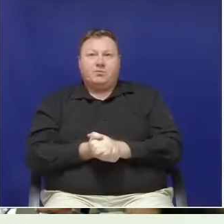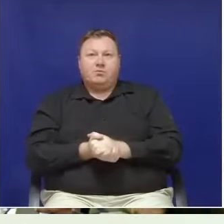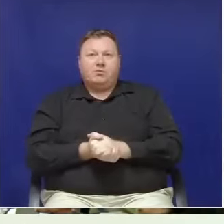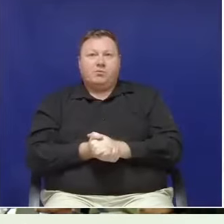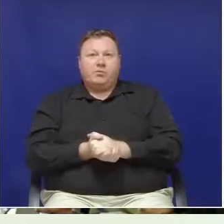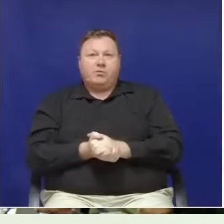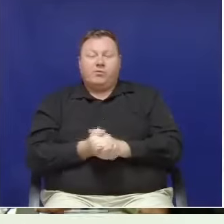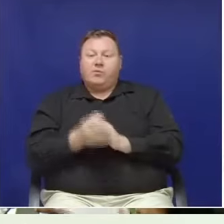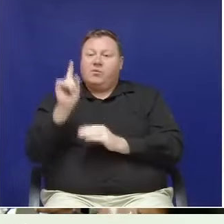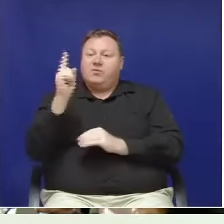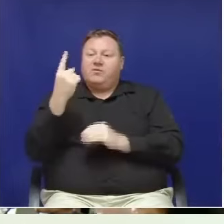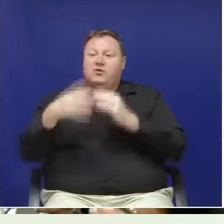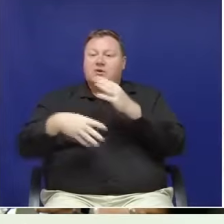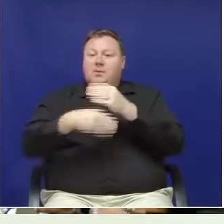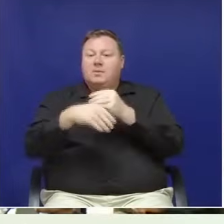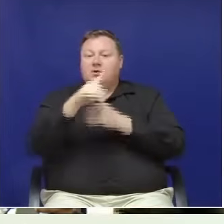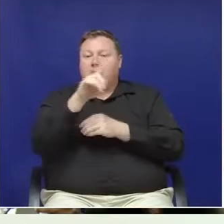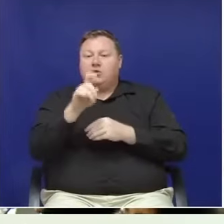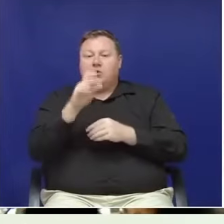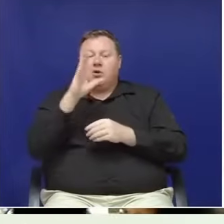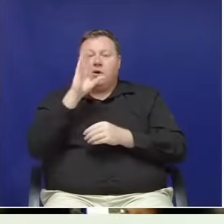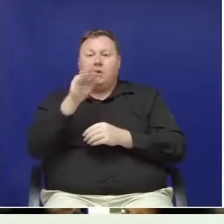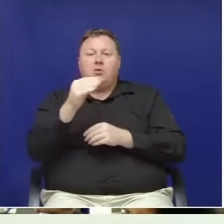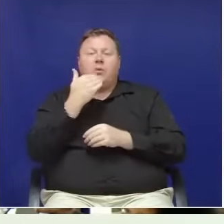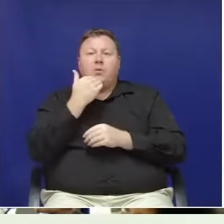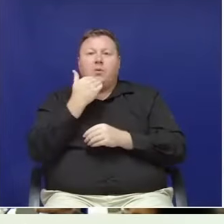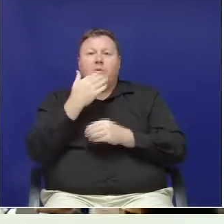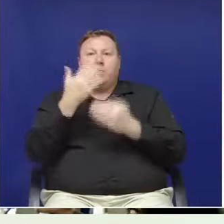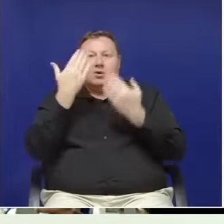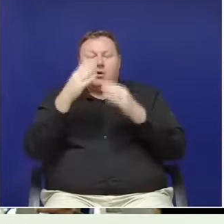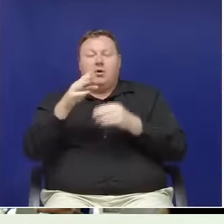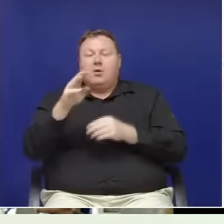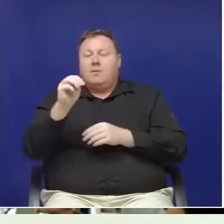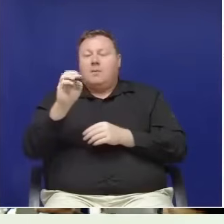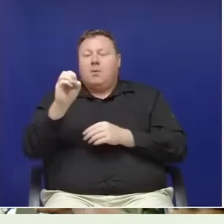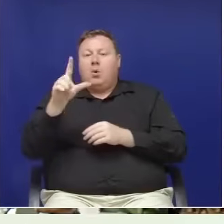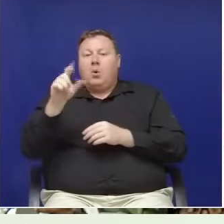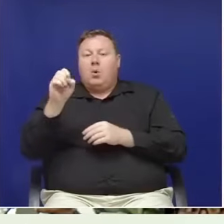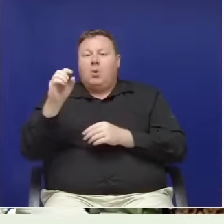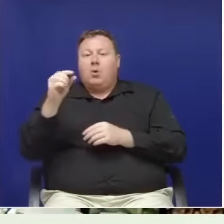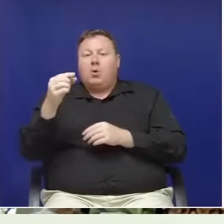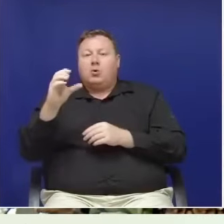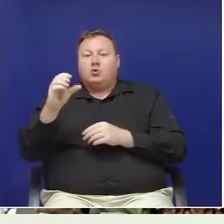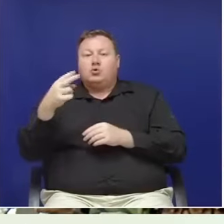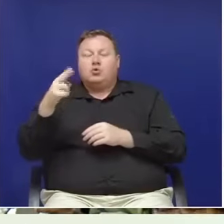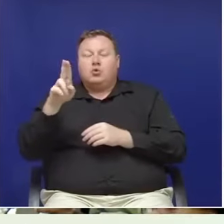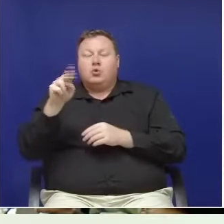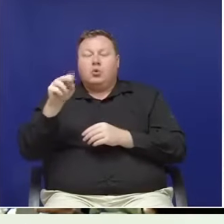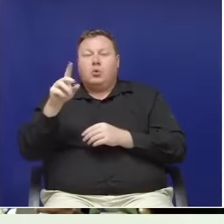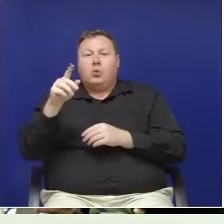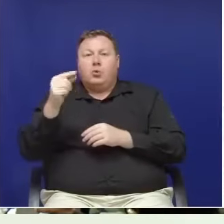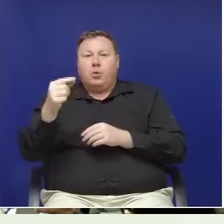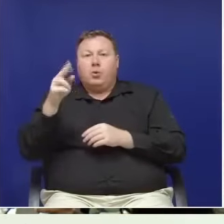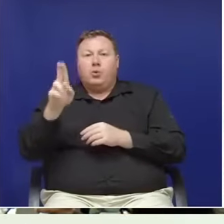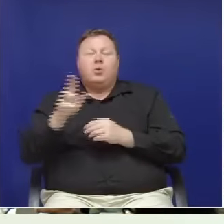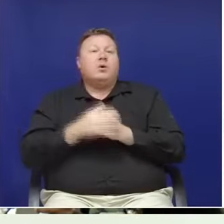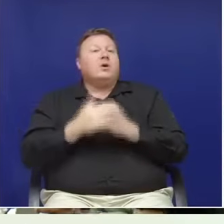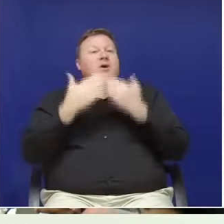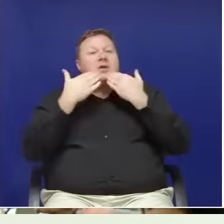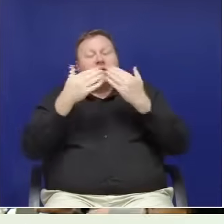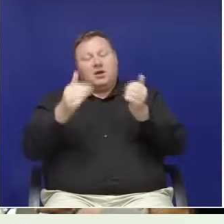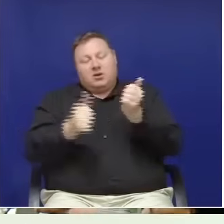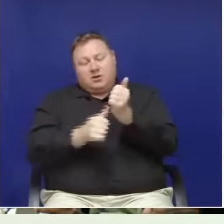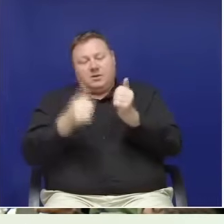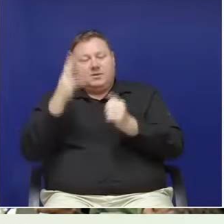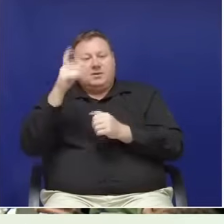The first supplementary question will be asked by the Honourable Nolochungu. Thank you, Deputy Speaker.